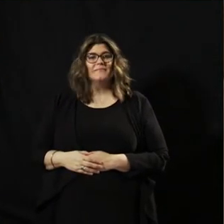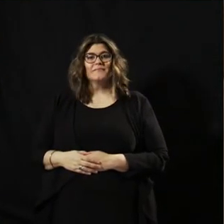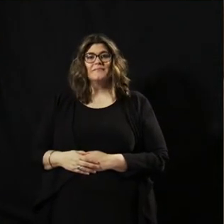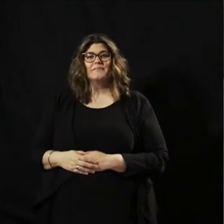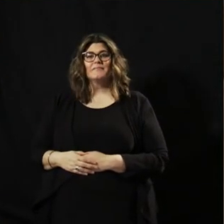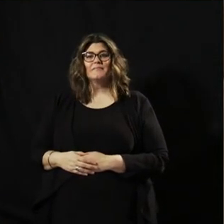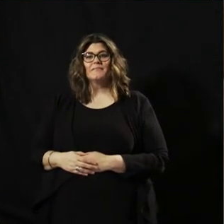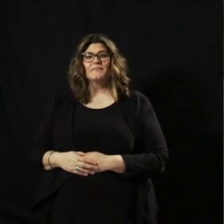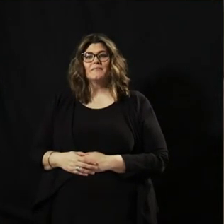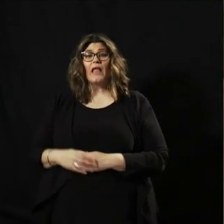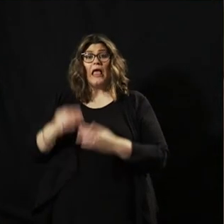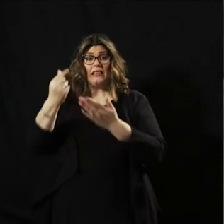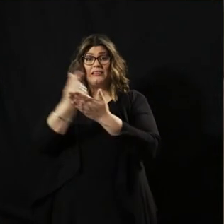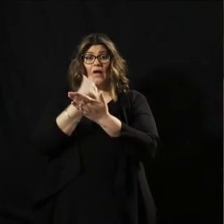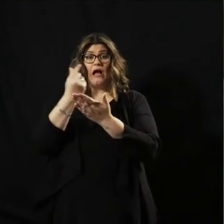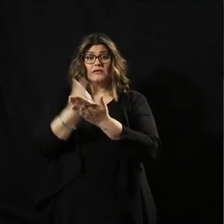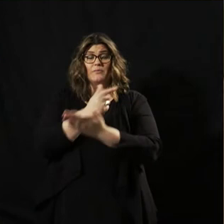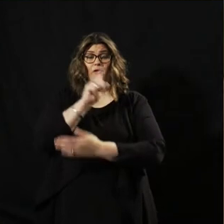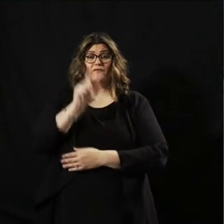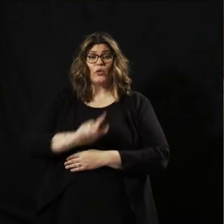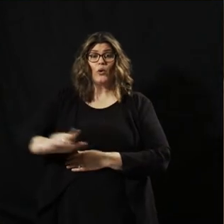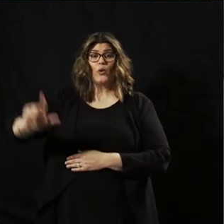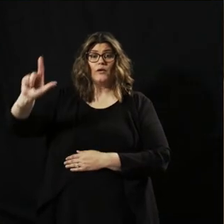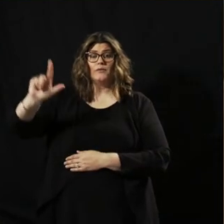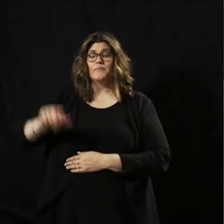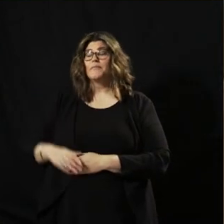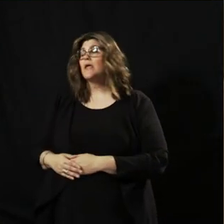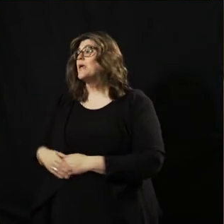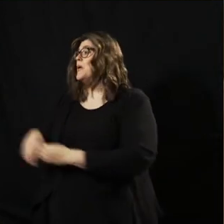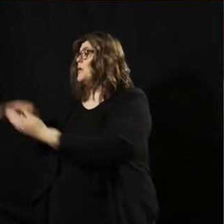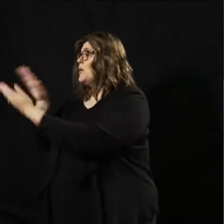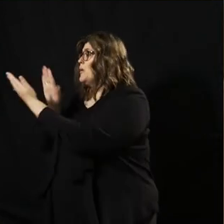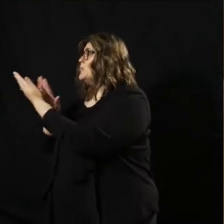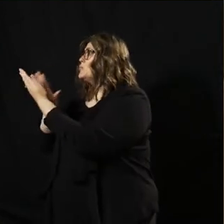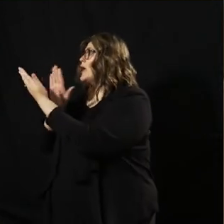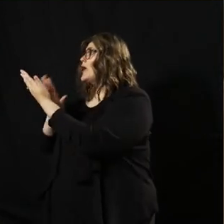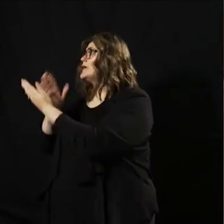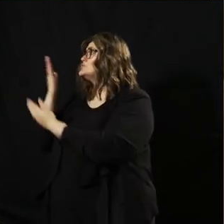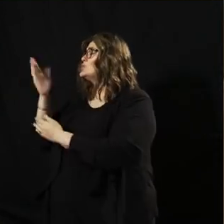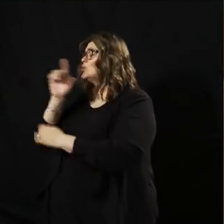The Gospel of the Lord.